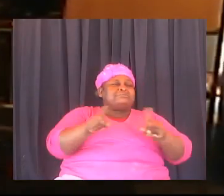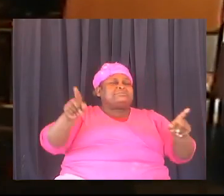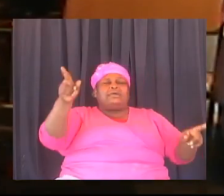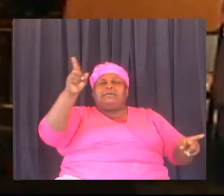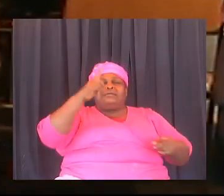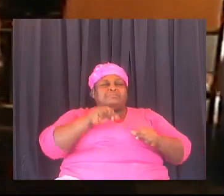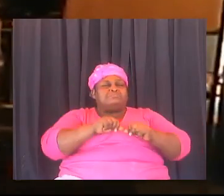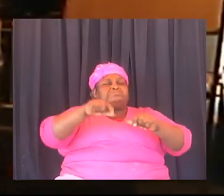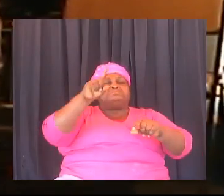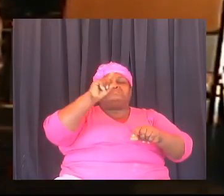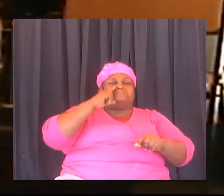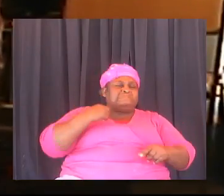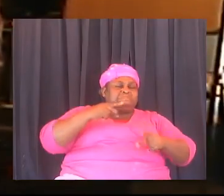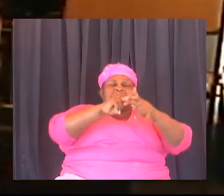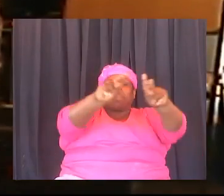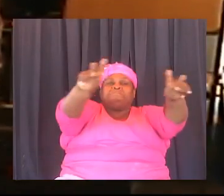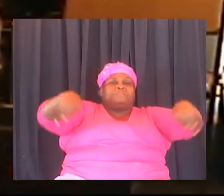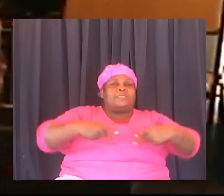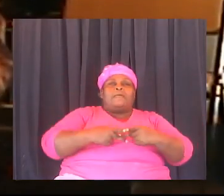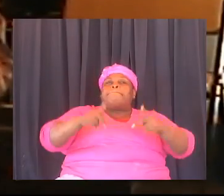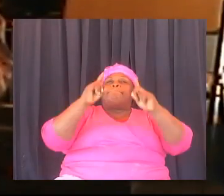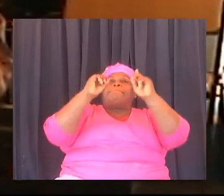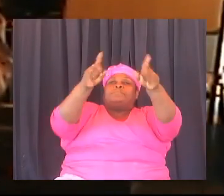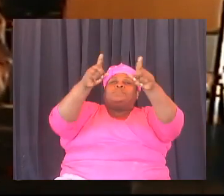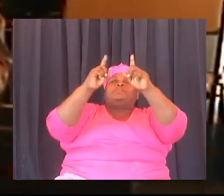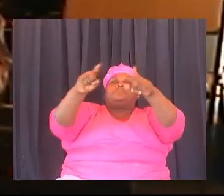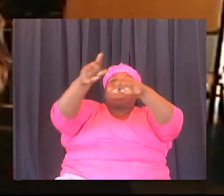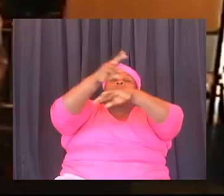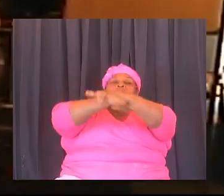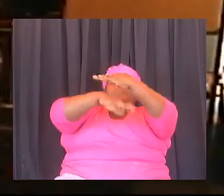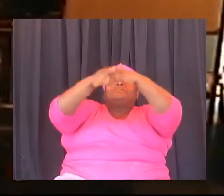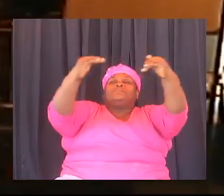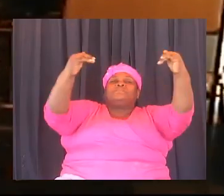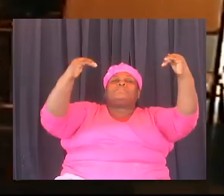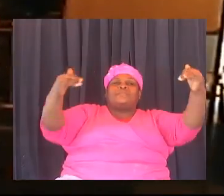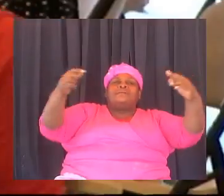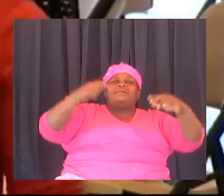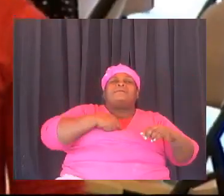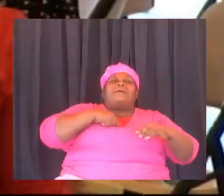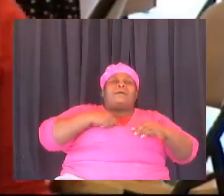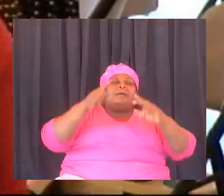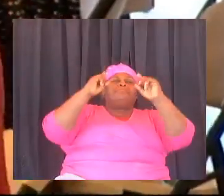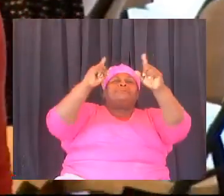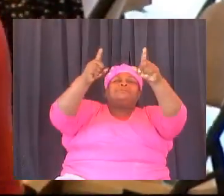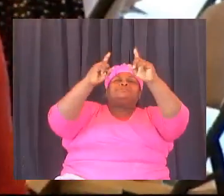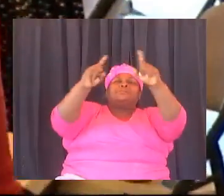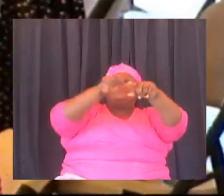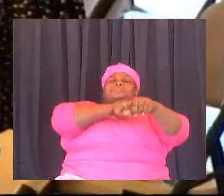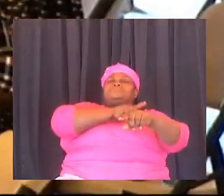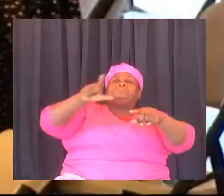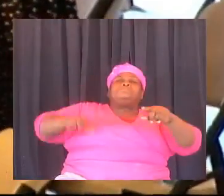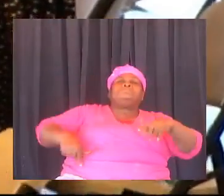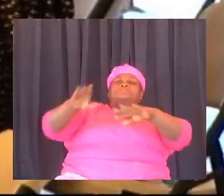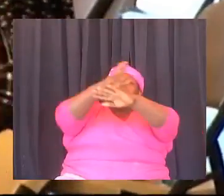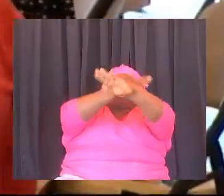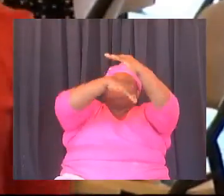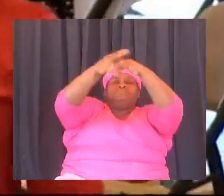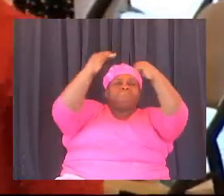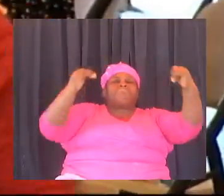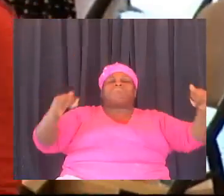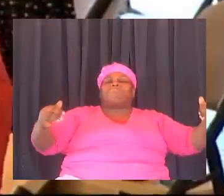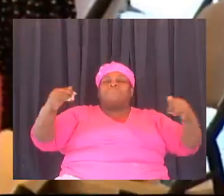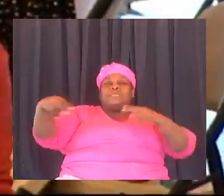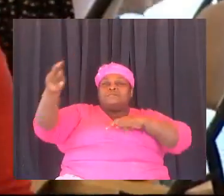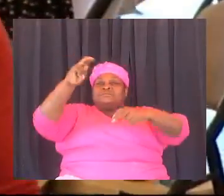can remain in this lowly place. I'm bound for higher ground. I'm bound, oh Lord, for